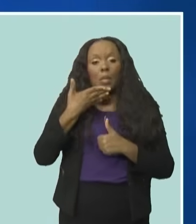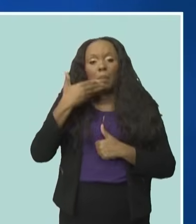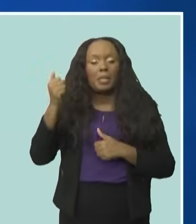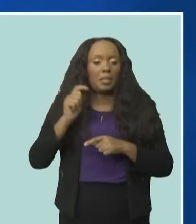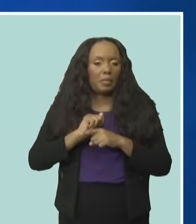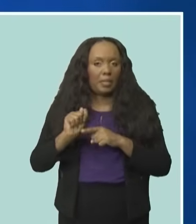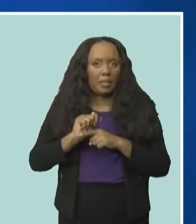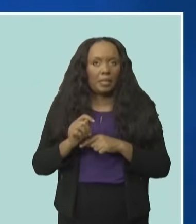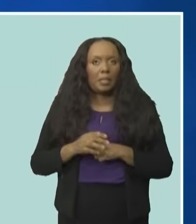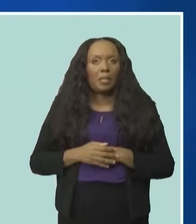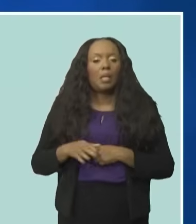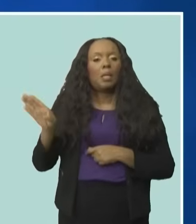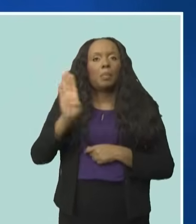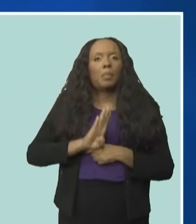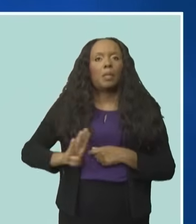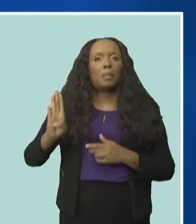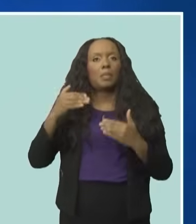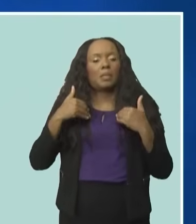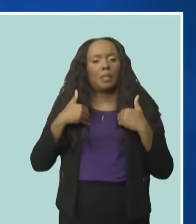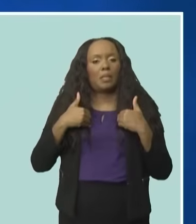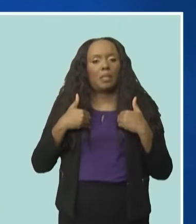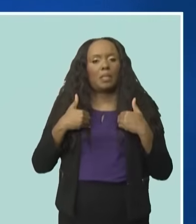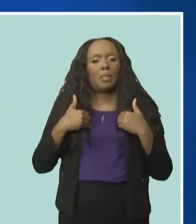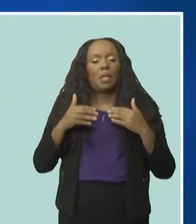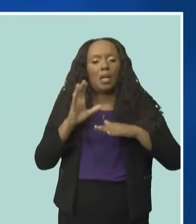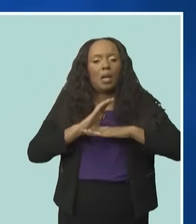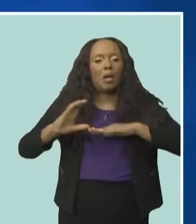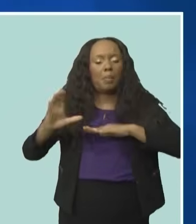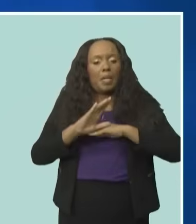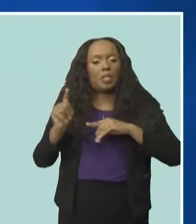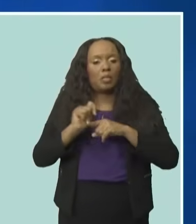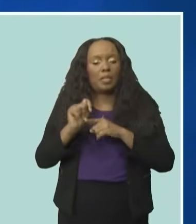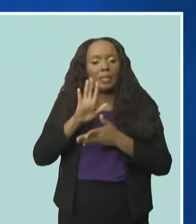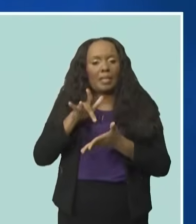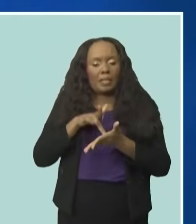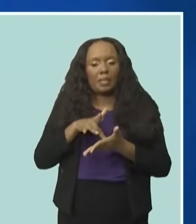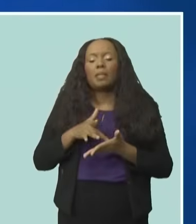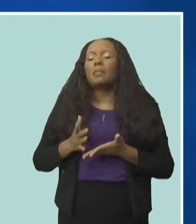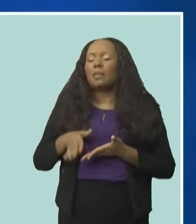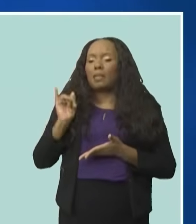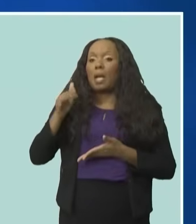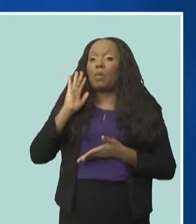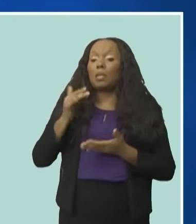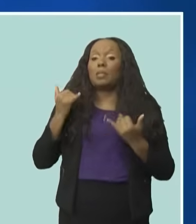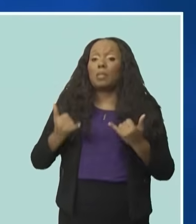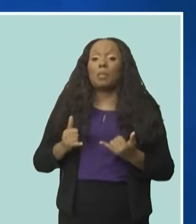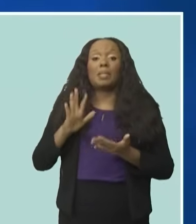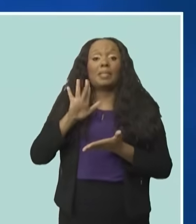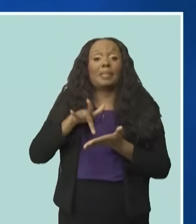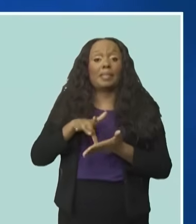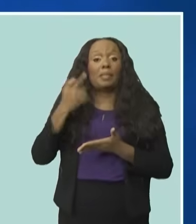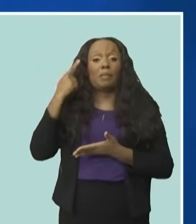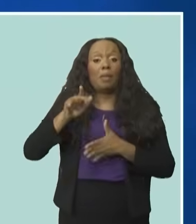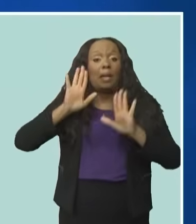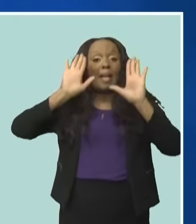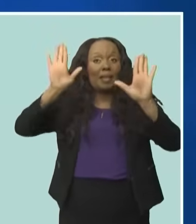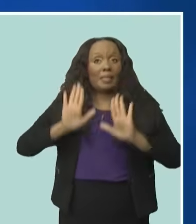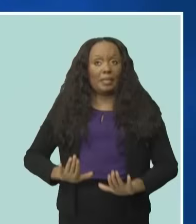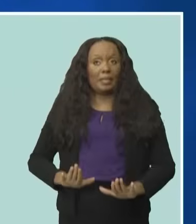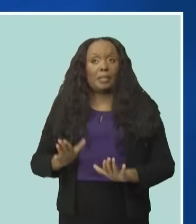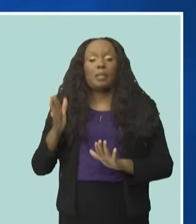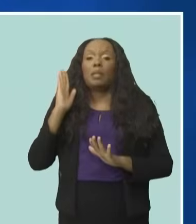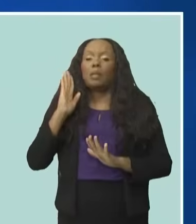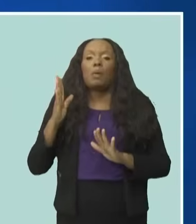Training Center here in Barbados is now going to be used as a regional center of excellence as we collaborate